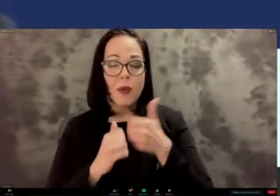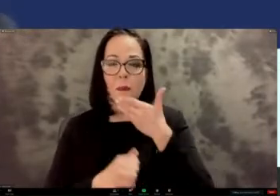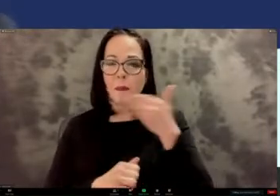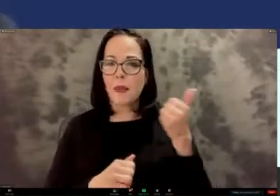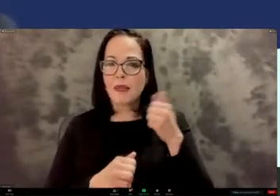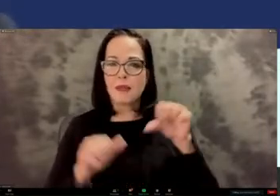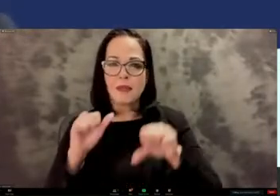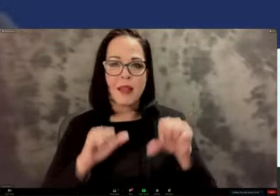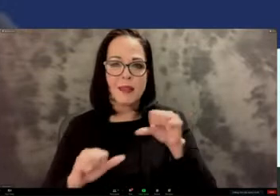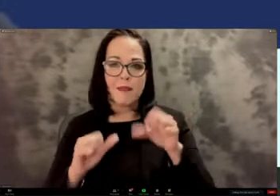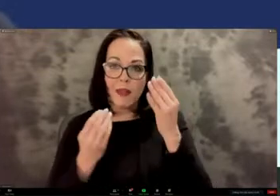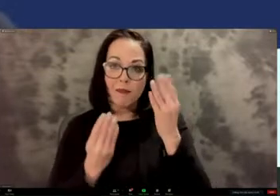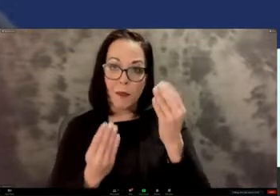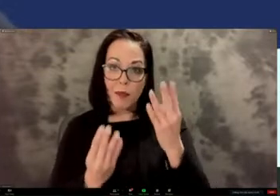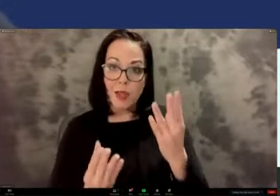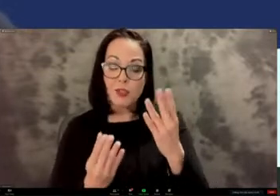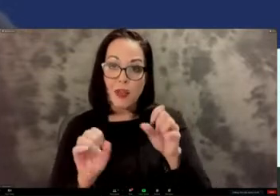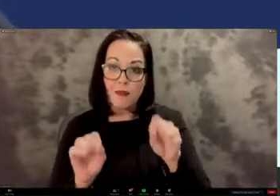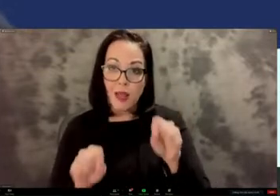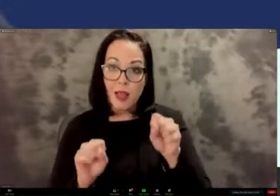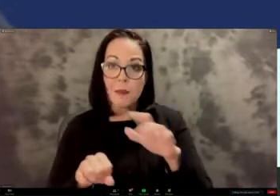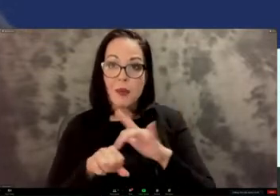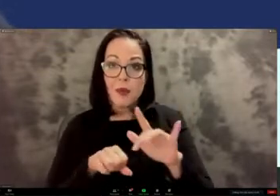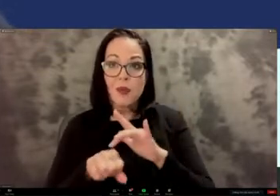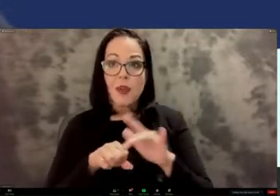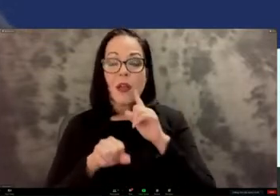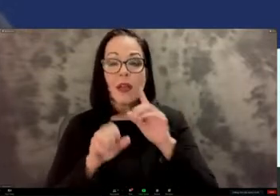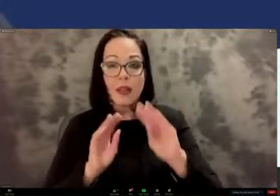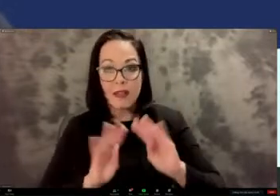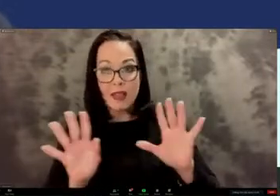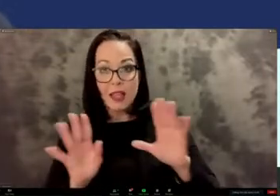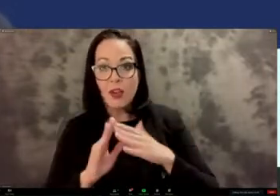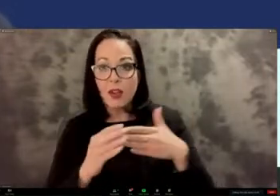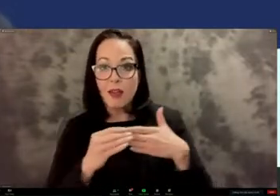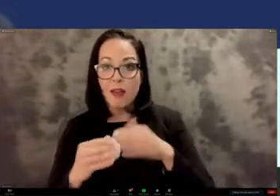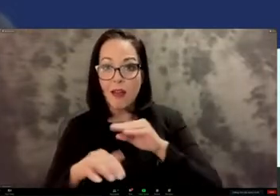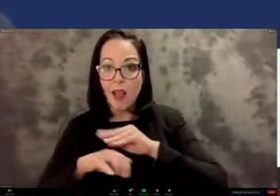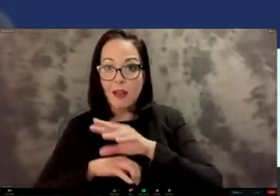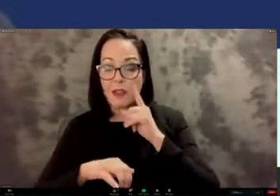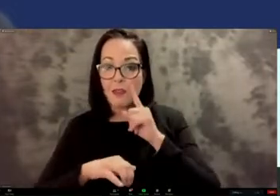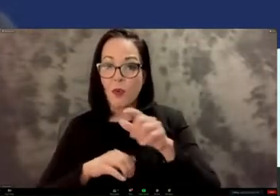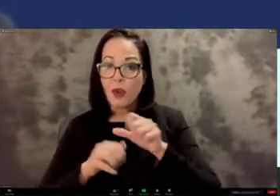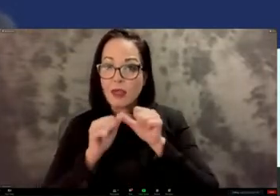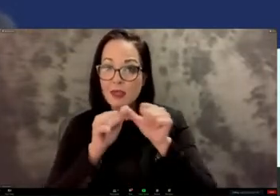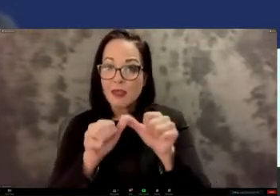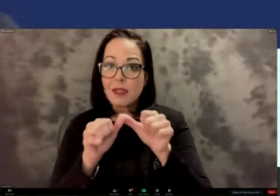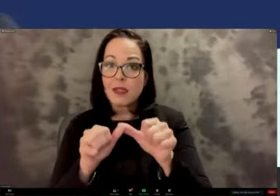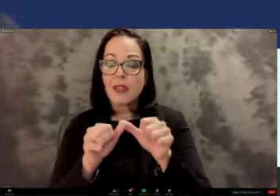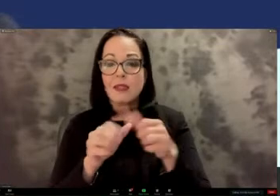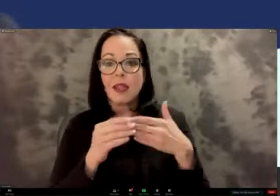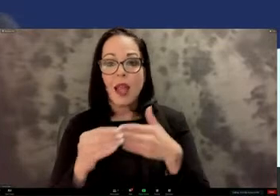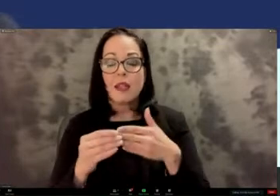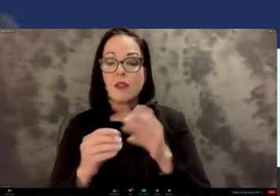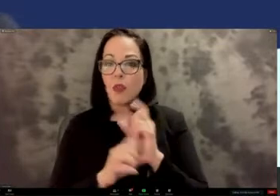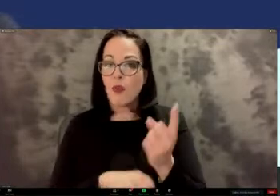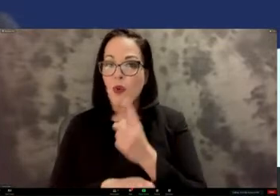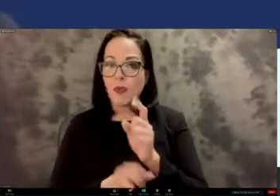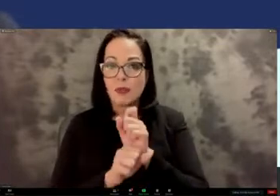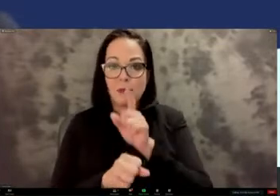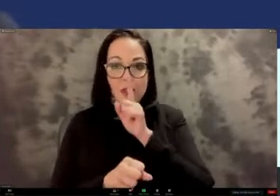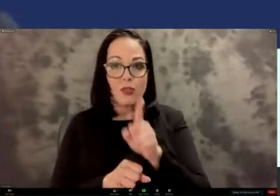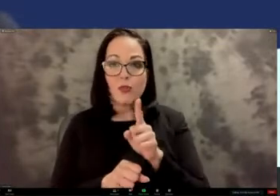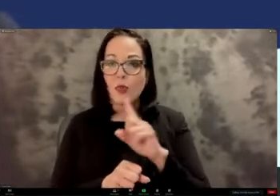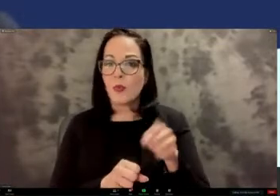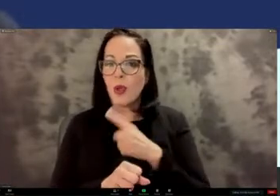available, providing clear, consistent guidance and resources for the public, and always ensuring that we reach our most